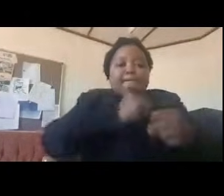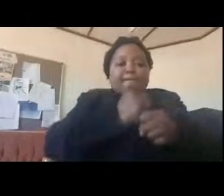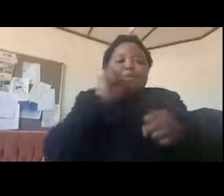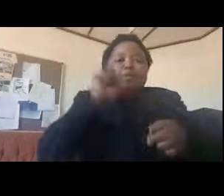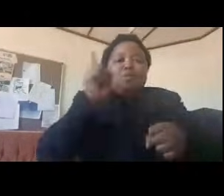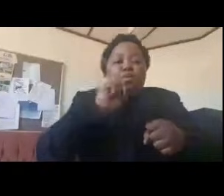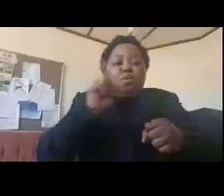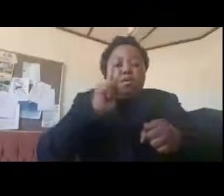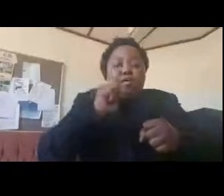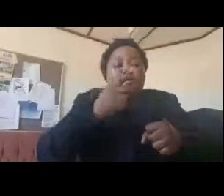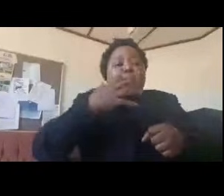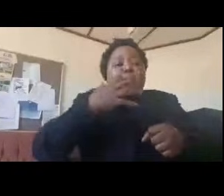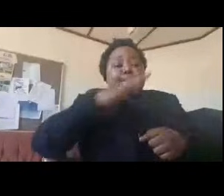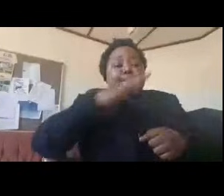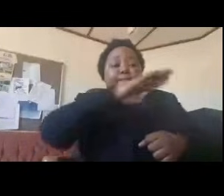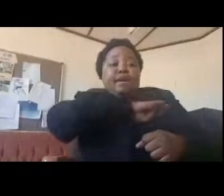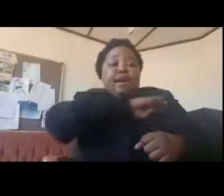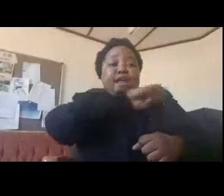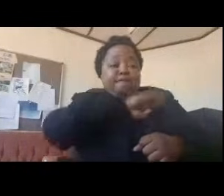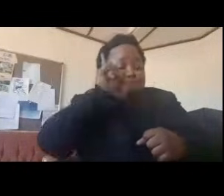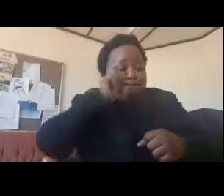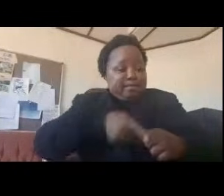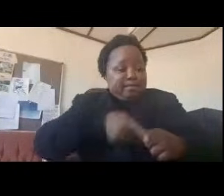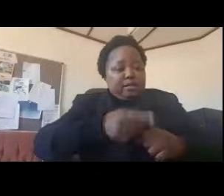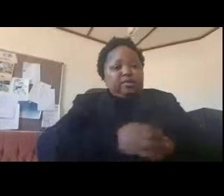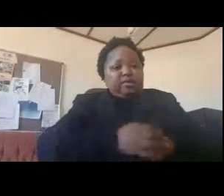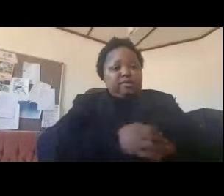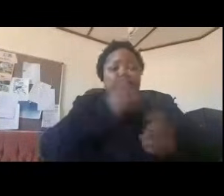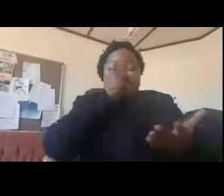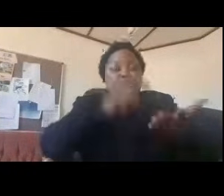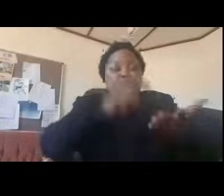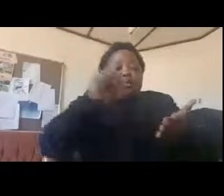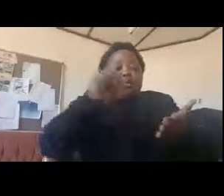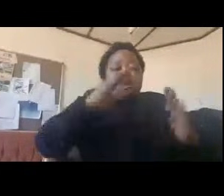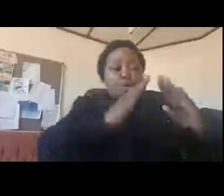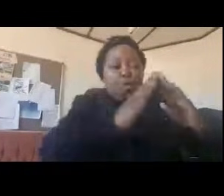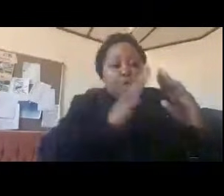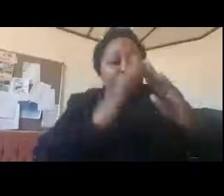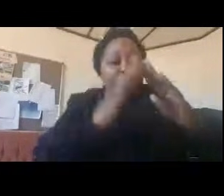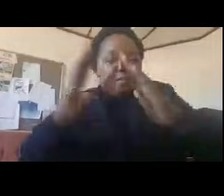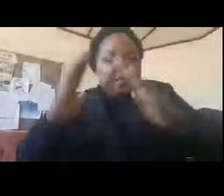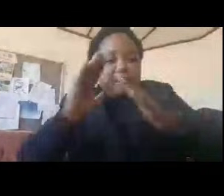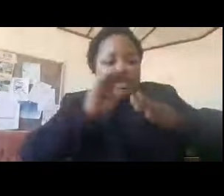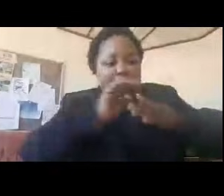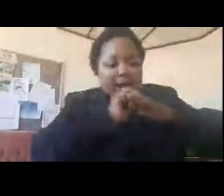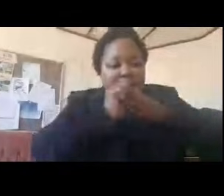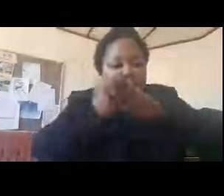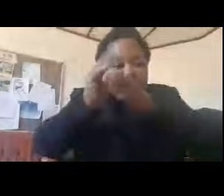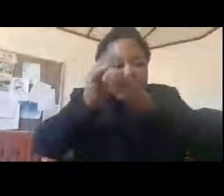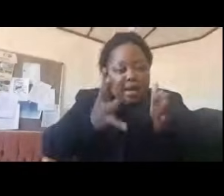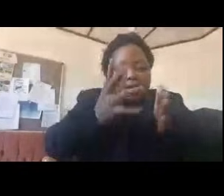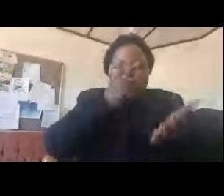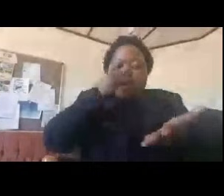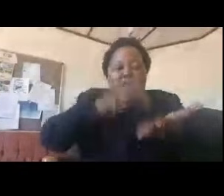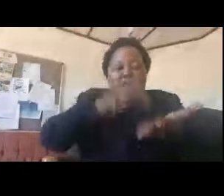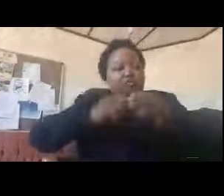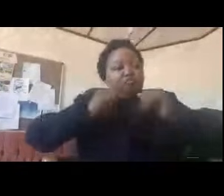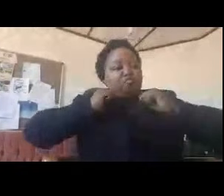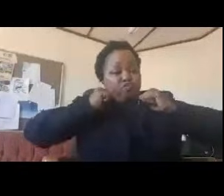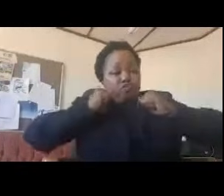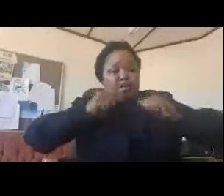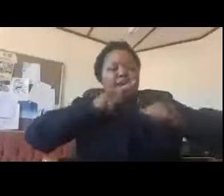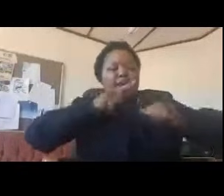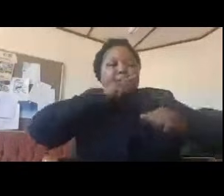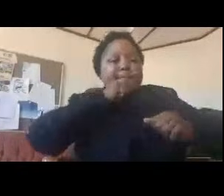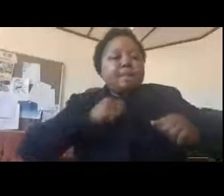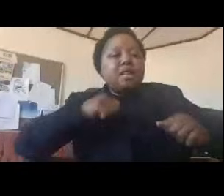bravery. We need community leaders, religious leaders, chiefs, and even male elders to publicly